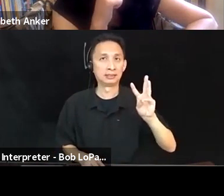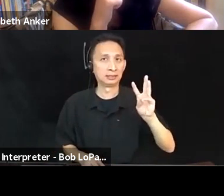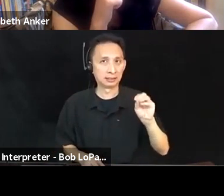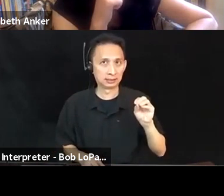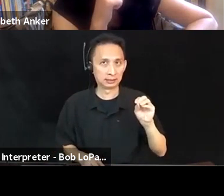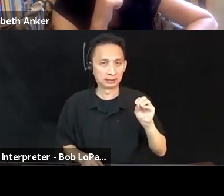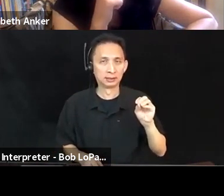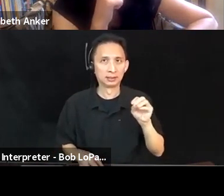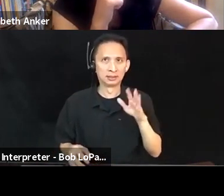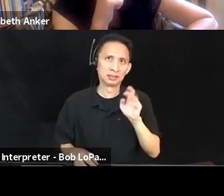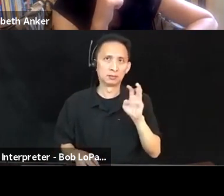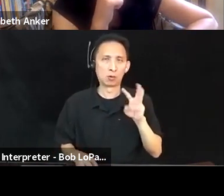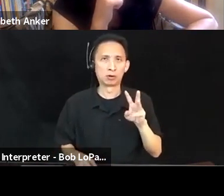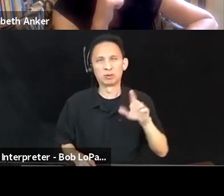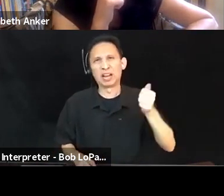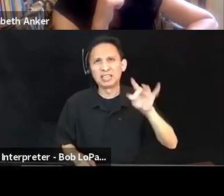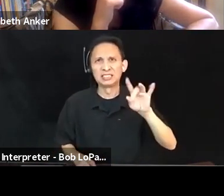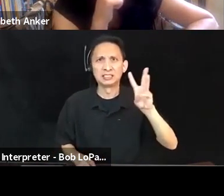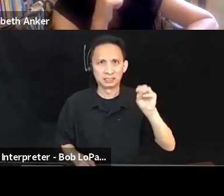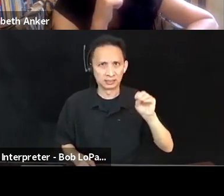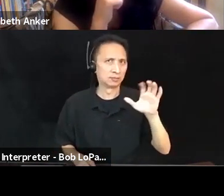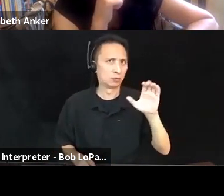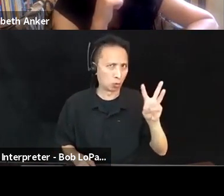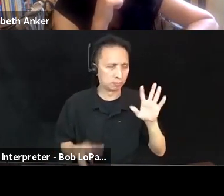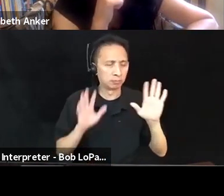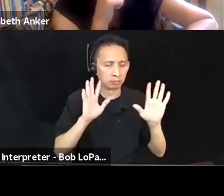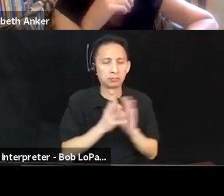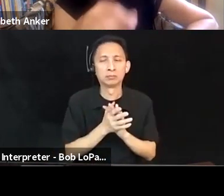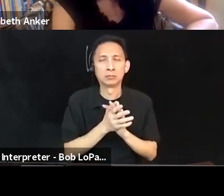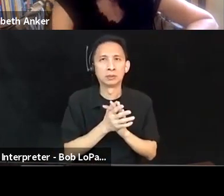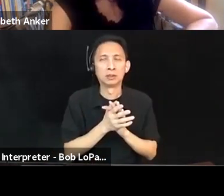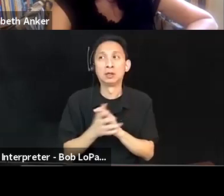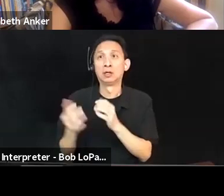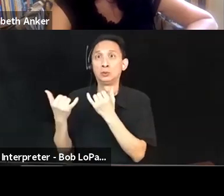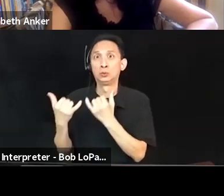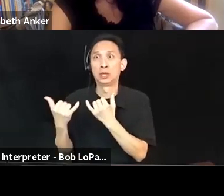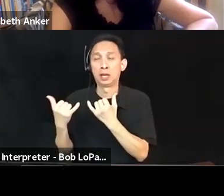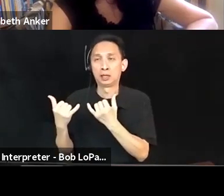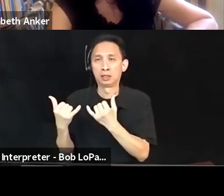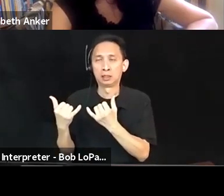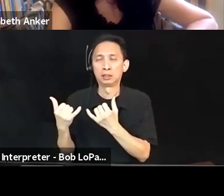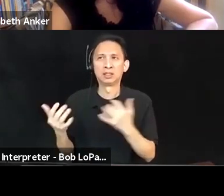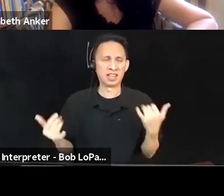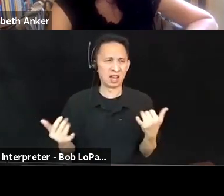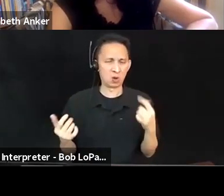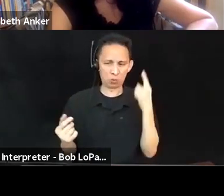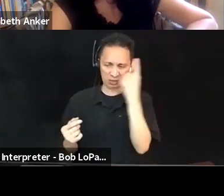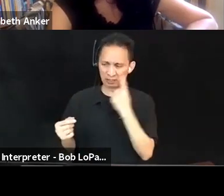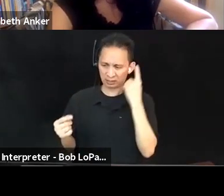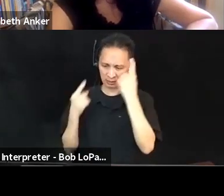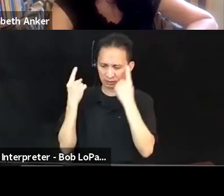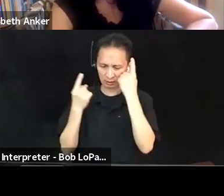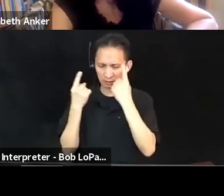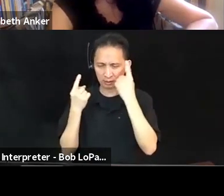demography today has both a more mobile sort of reach.